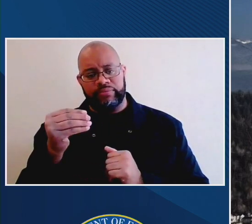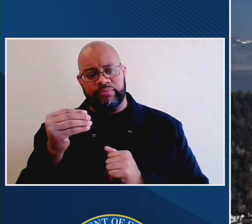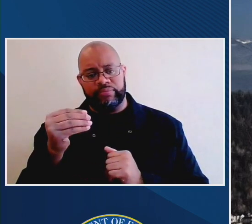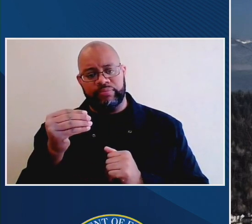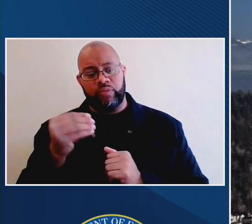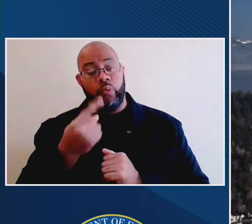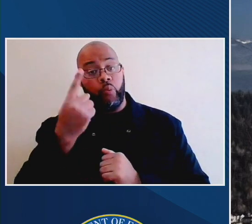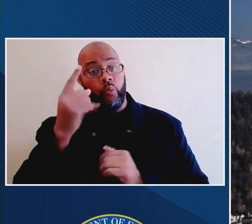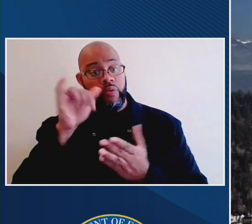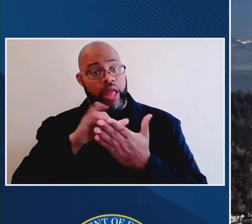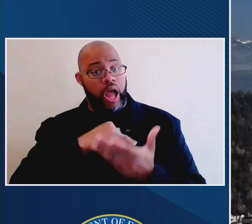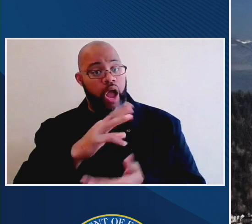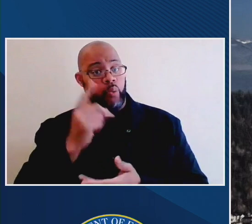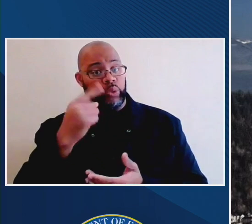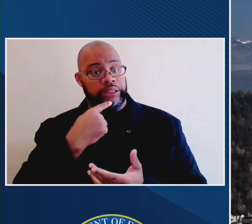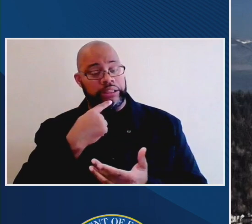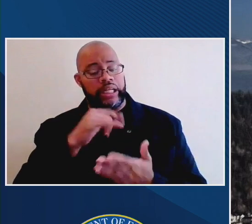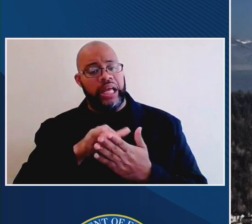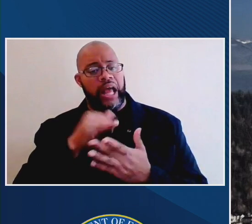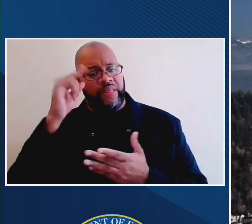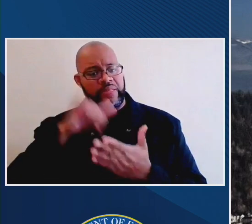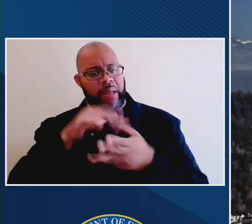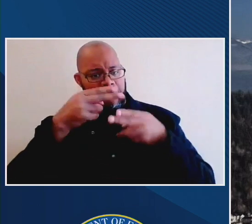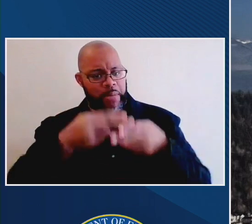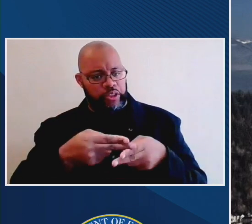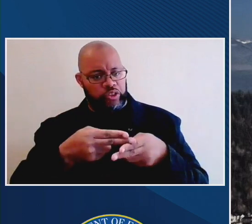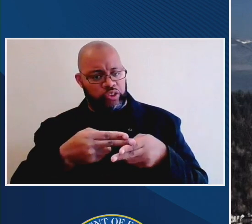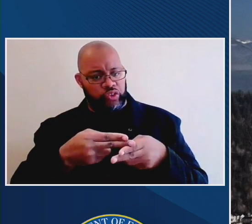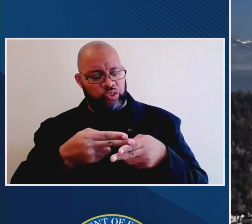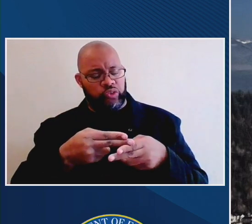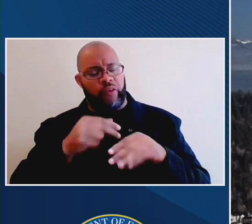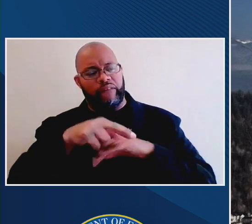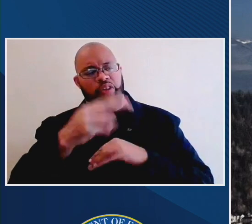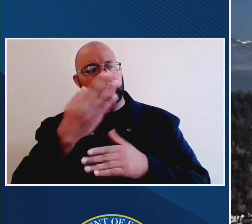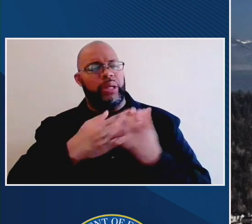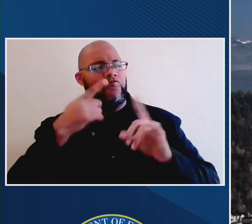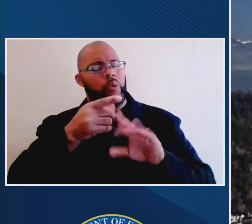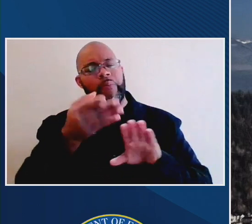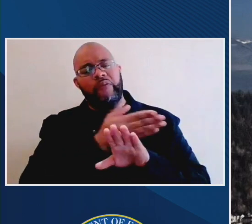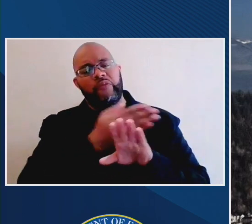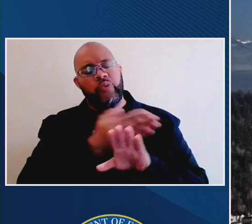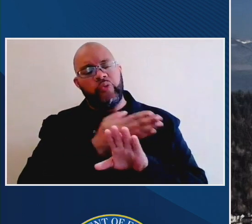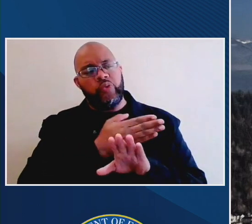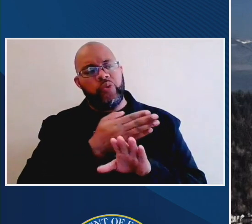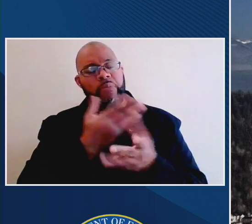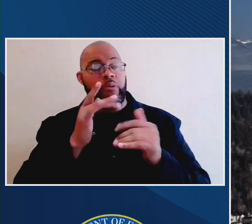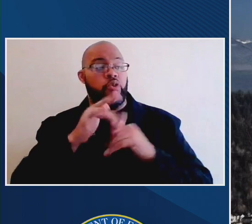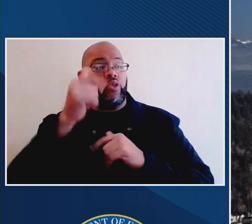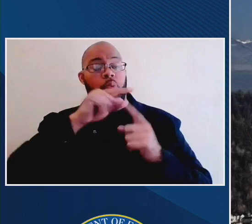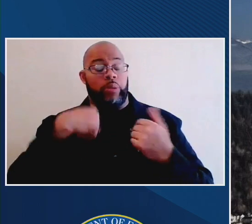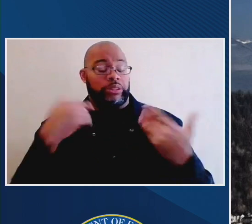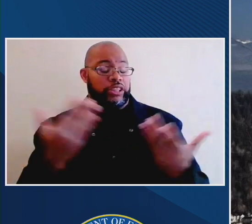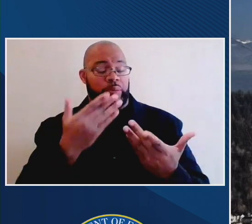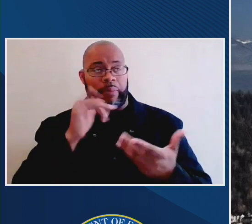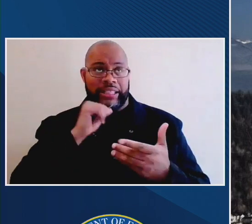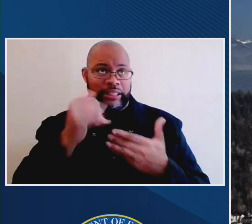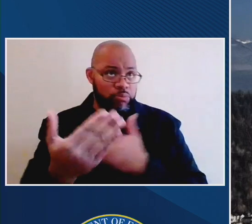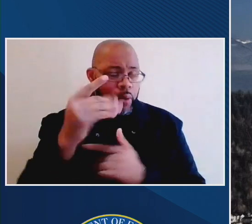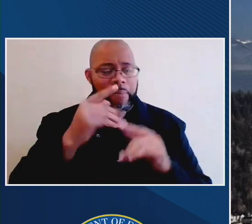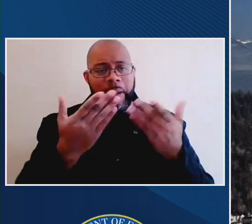schools and the financial aid administrator. You're going to have multiple constituencies on the main committee that are extremely familiar with what the department